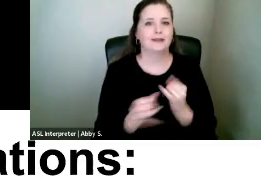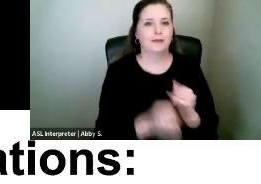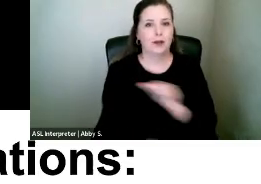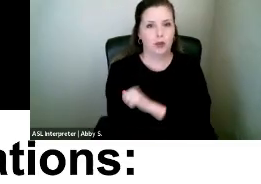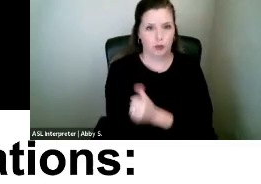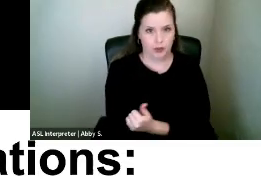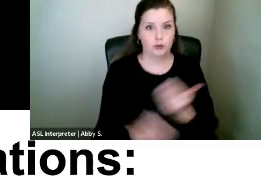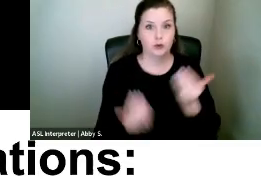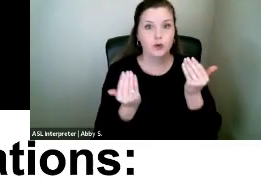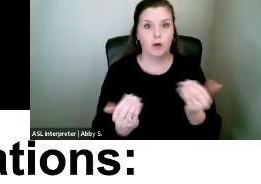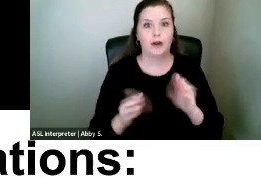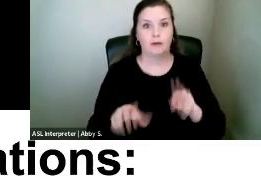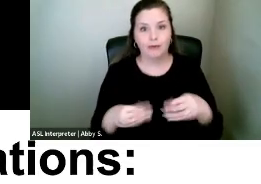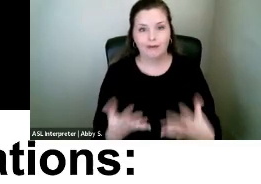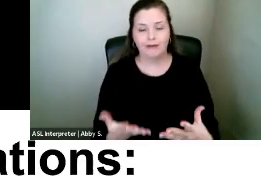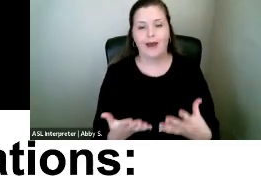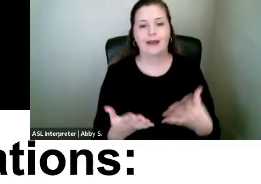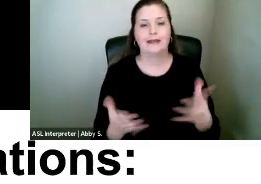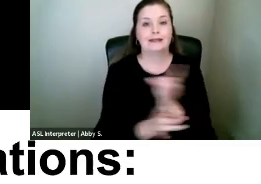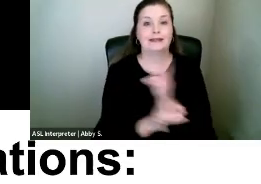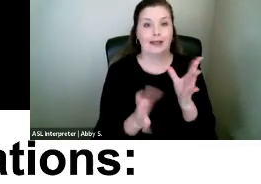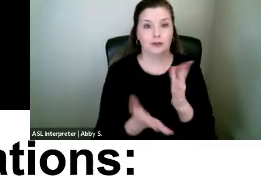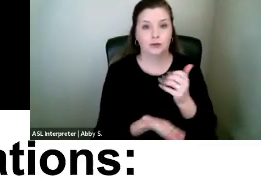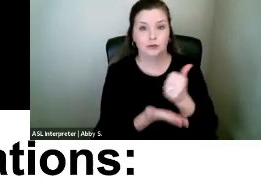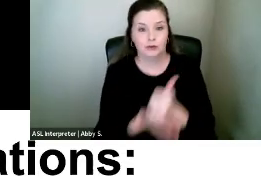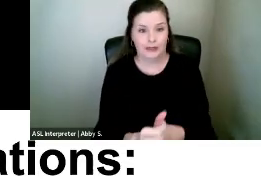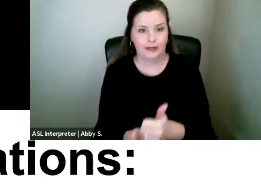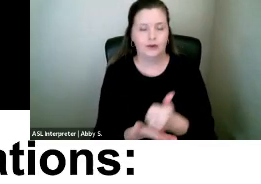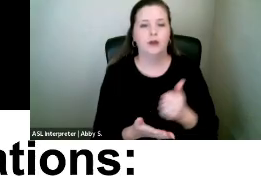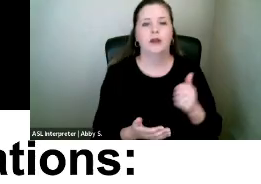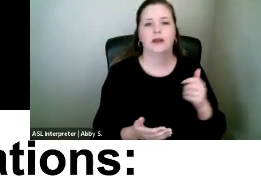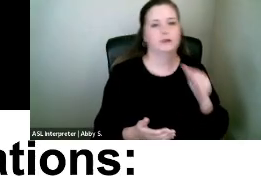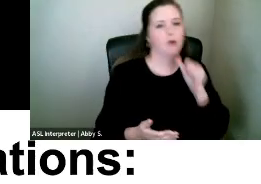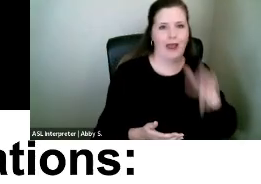disaster relief without a formal Stafford Act declaration from FEMA.